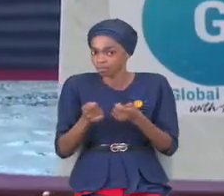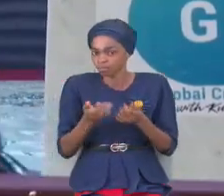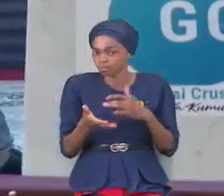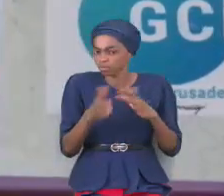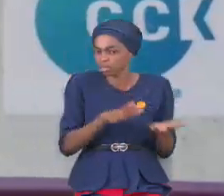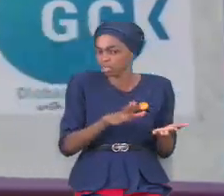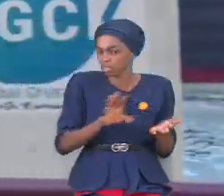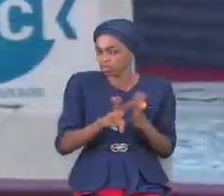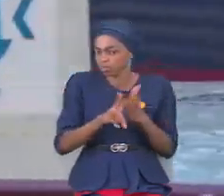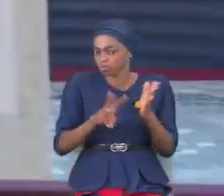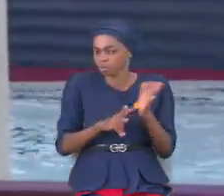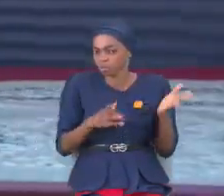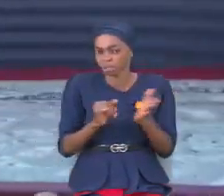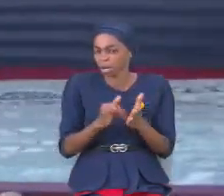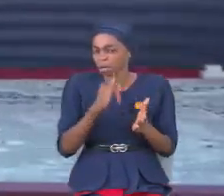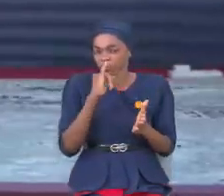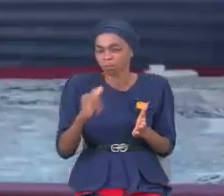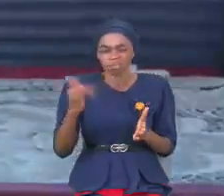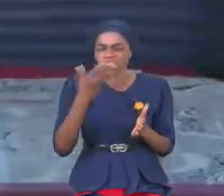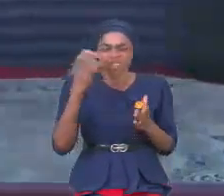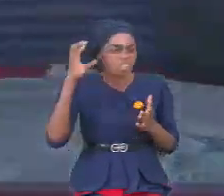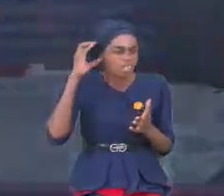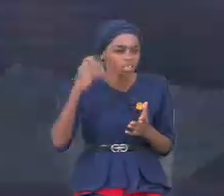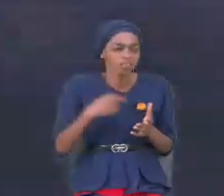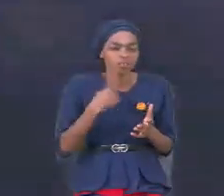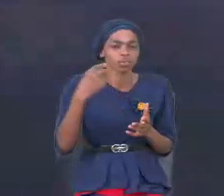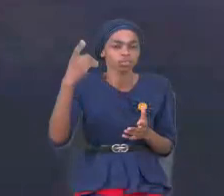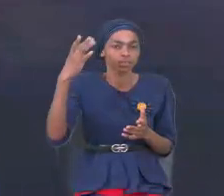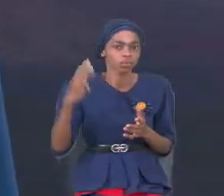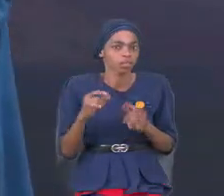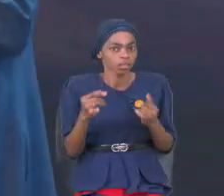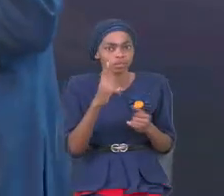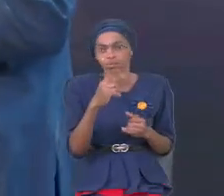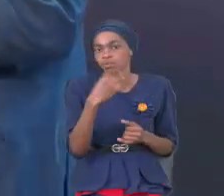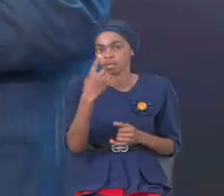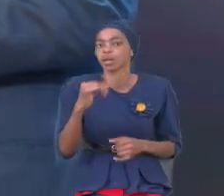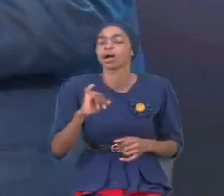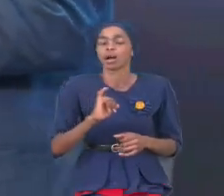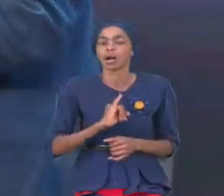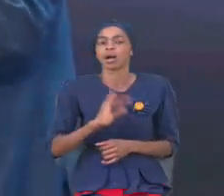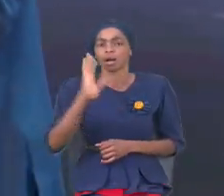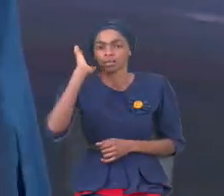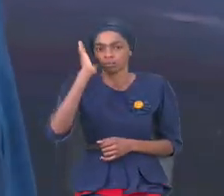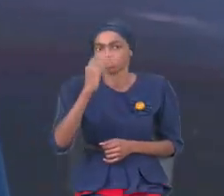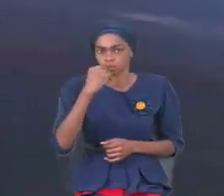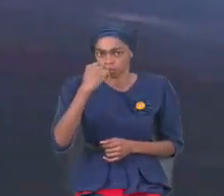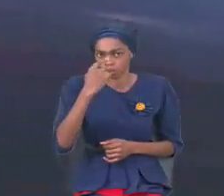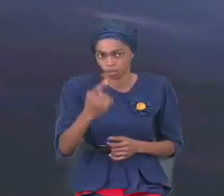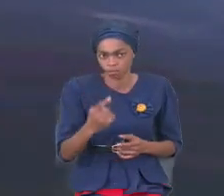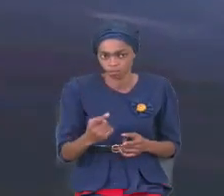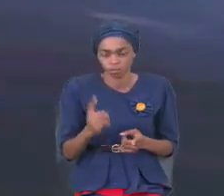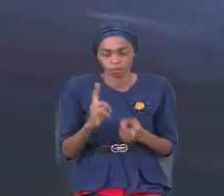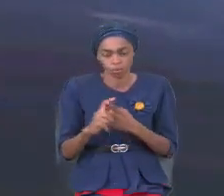God. But now you say, I will say unto him, Father, I have